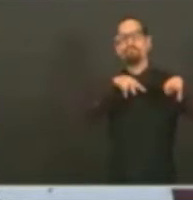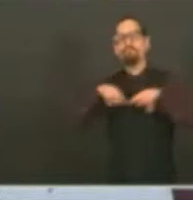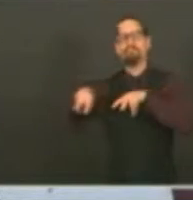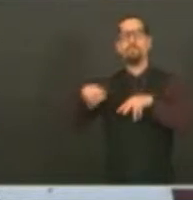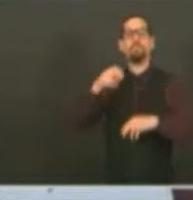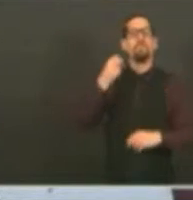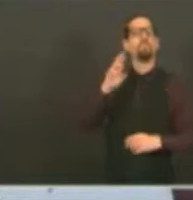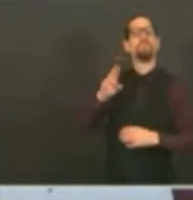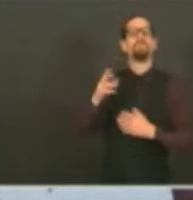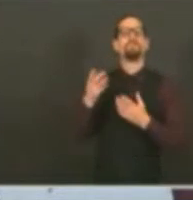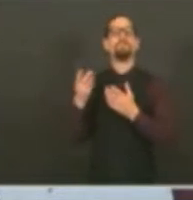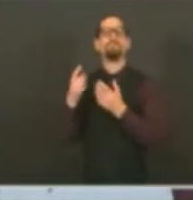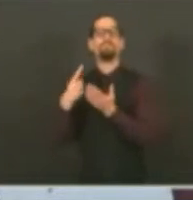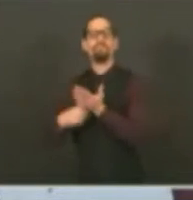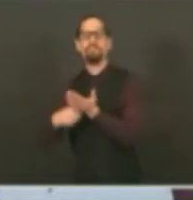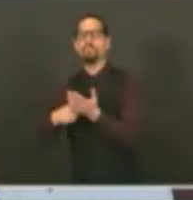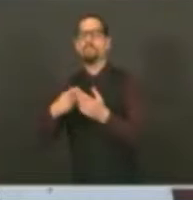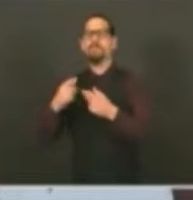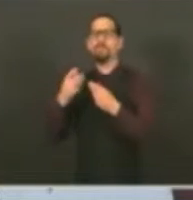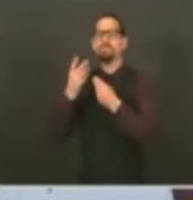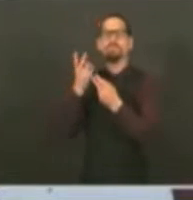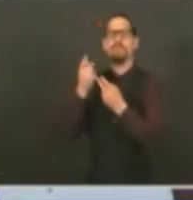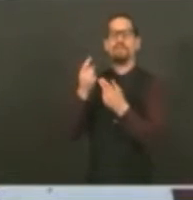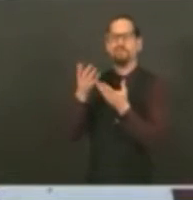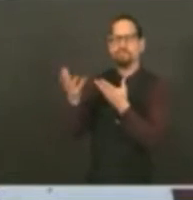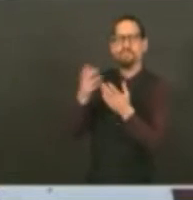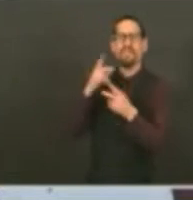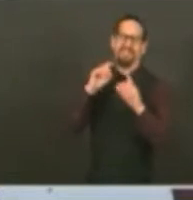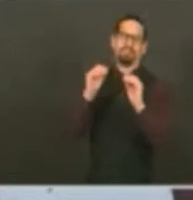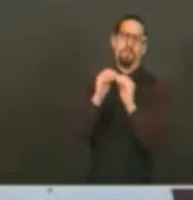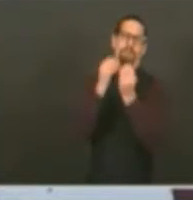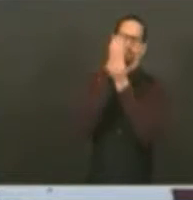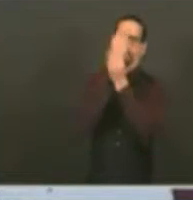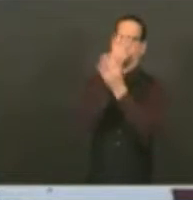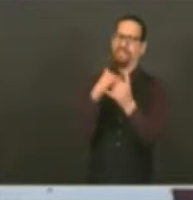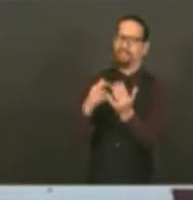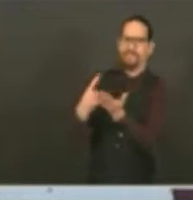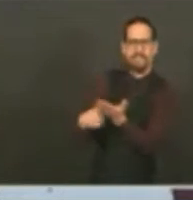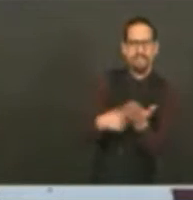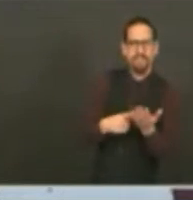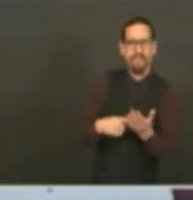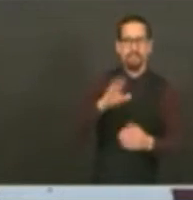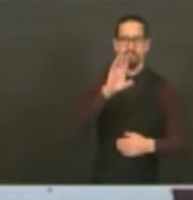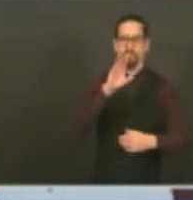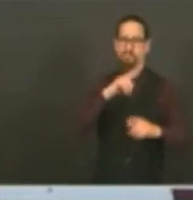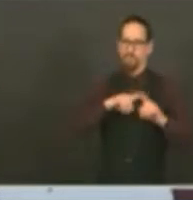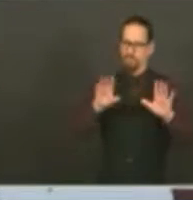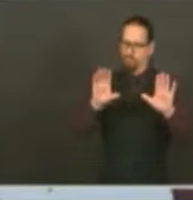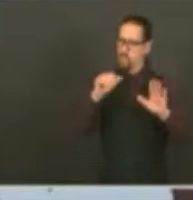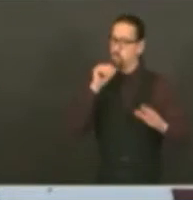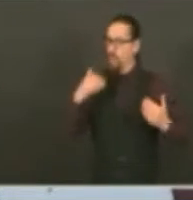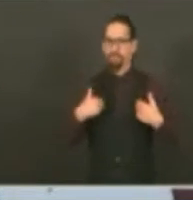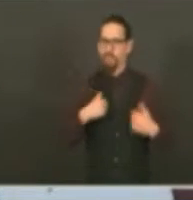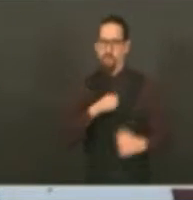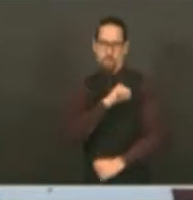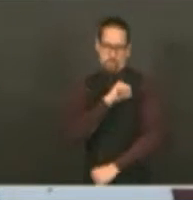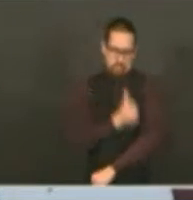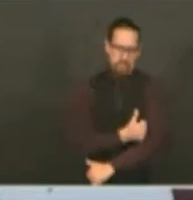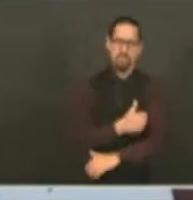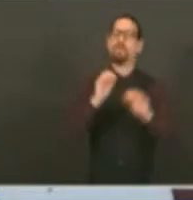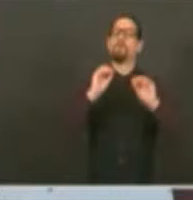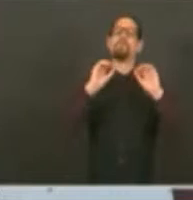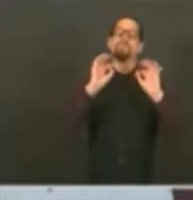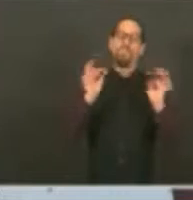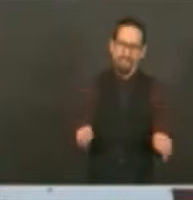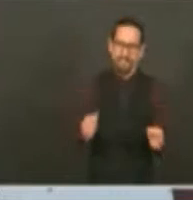few thoughts. I do not have that authority. I'm quite certain of that. Also, I think it's important to recognize that we're